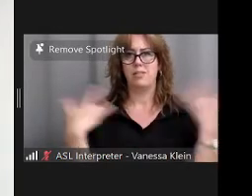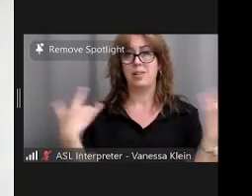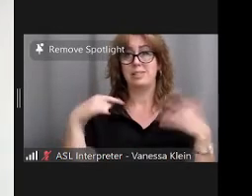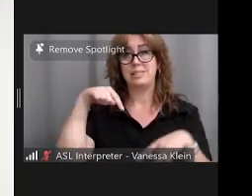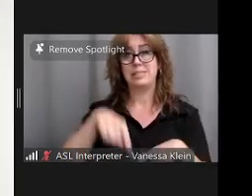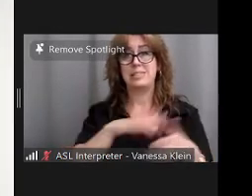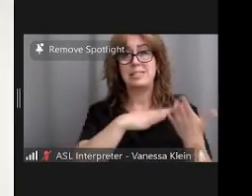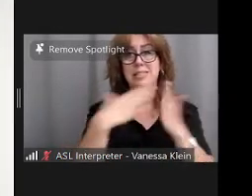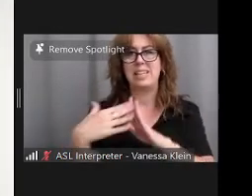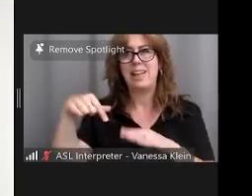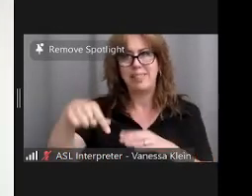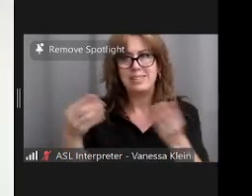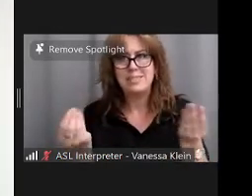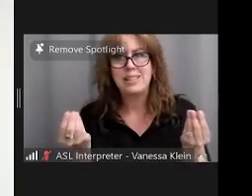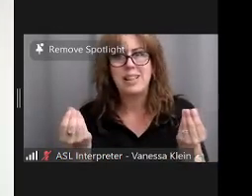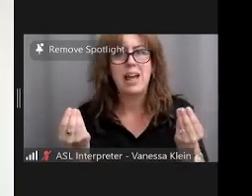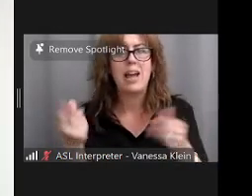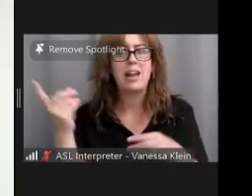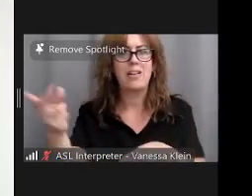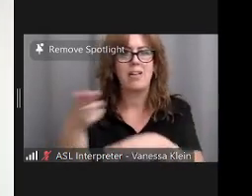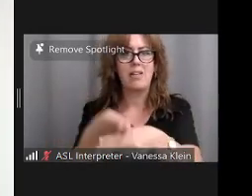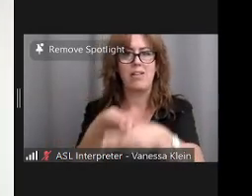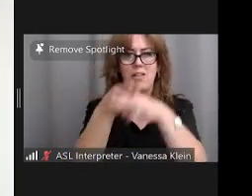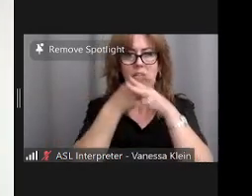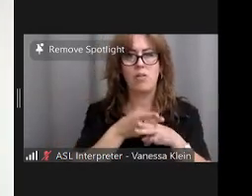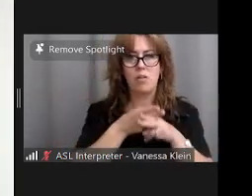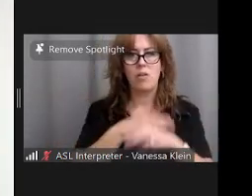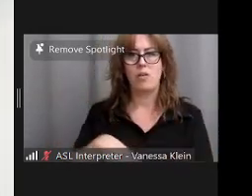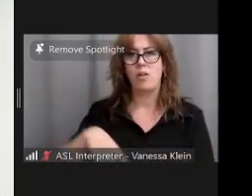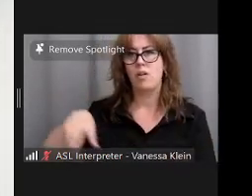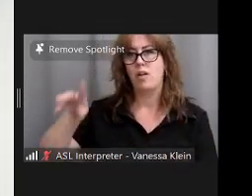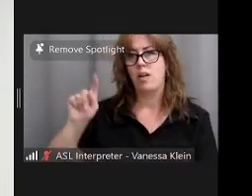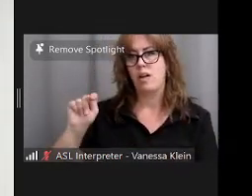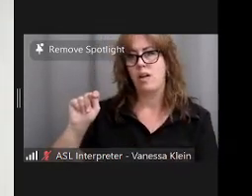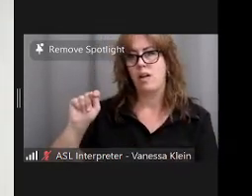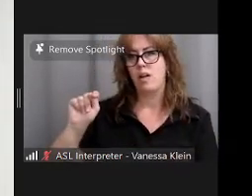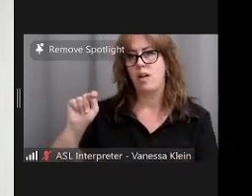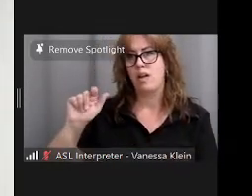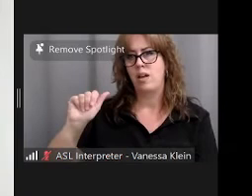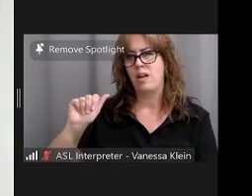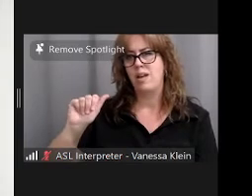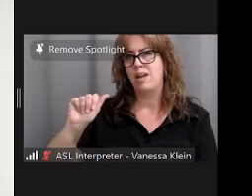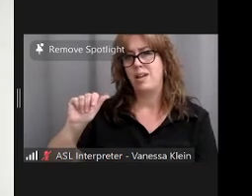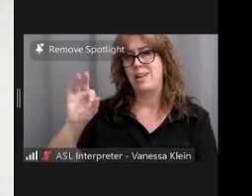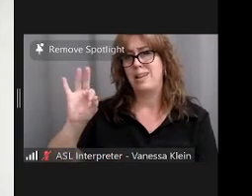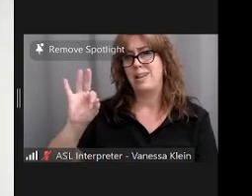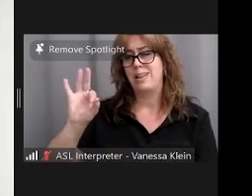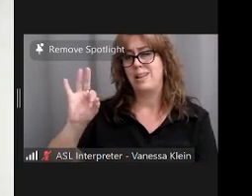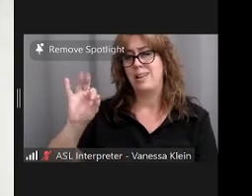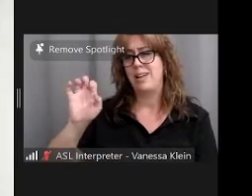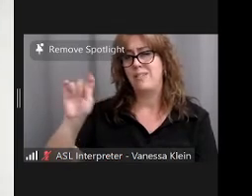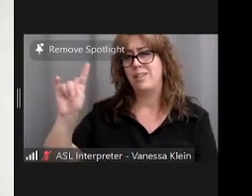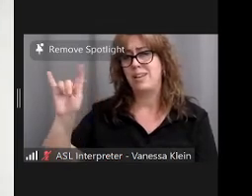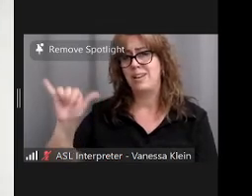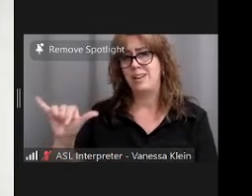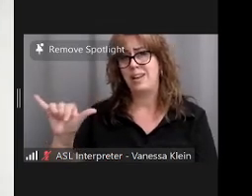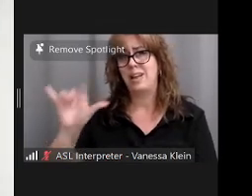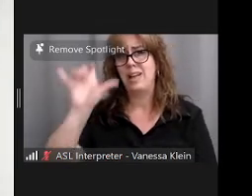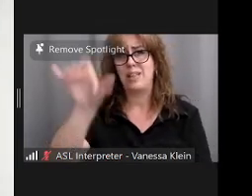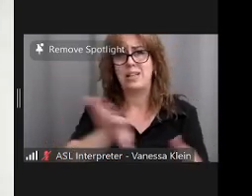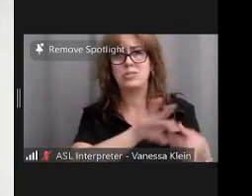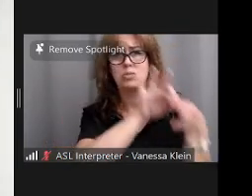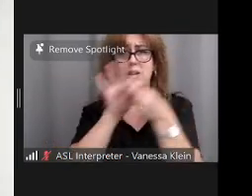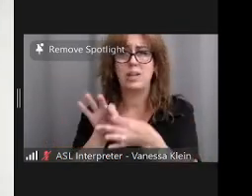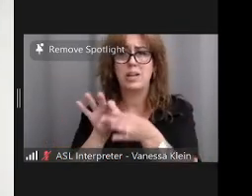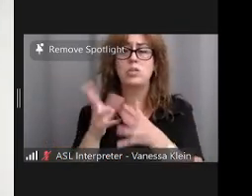particular. And they gifted us the name Tafiri, which is connected most strongly to the god of wind. And